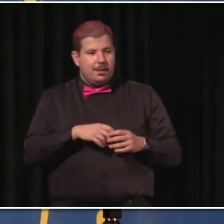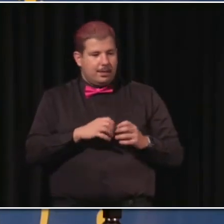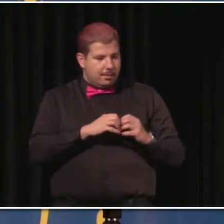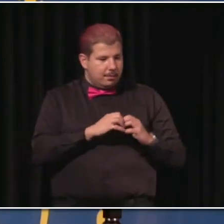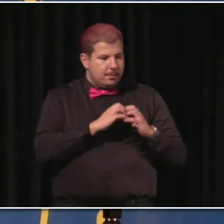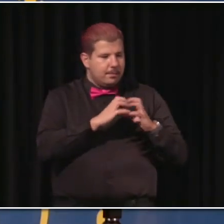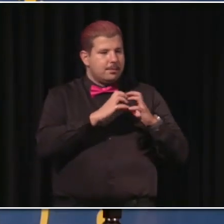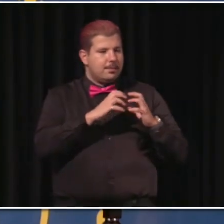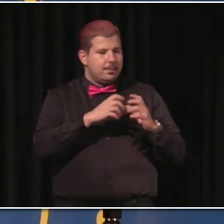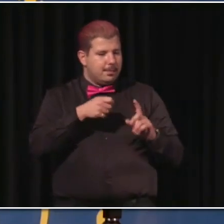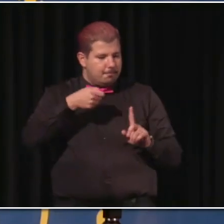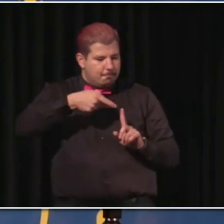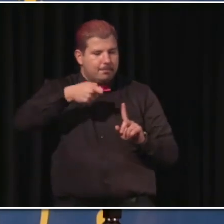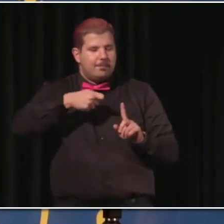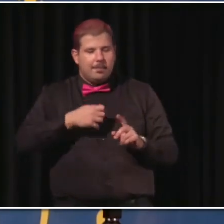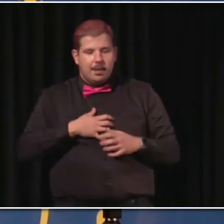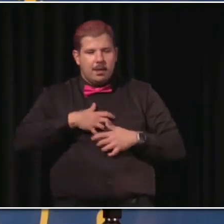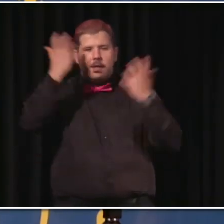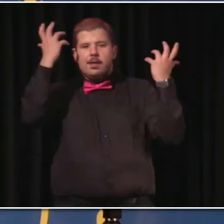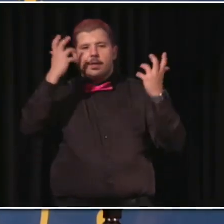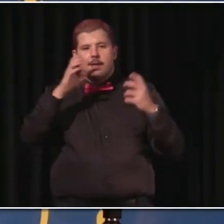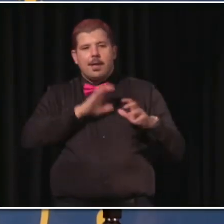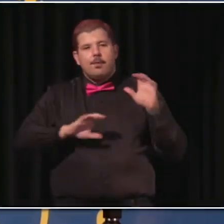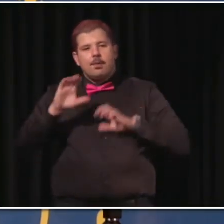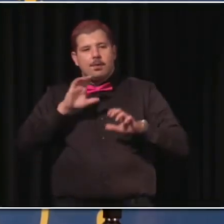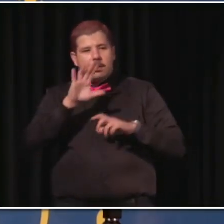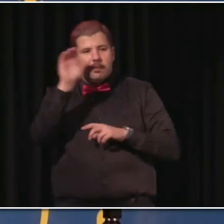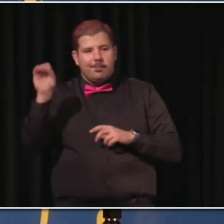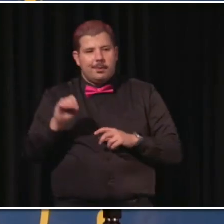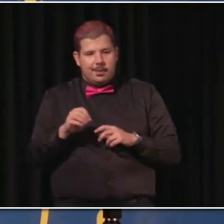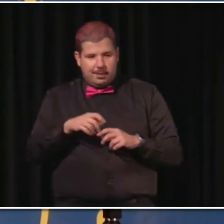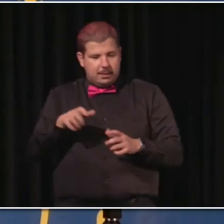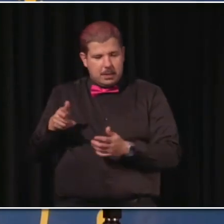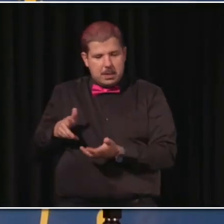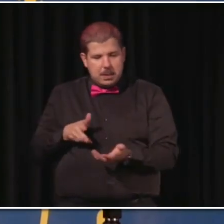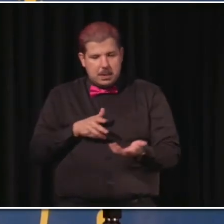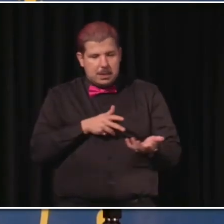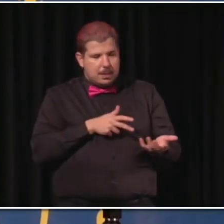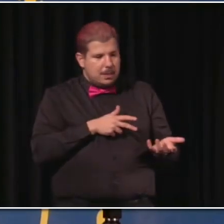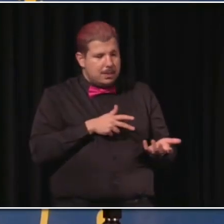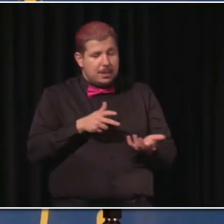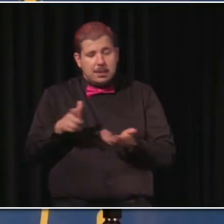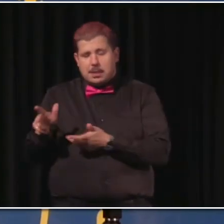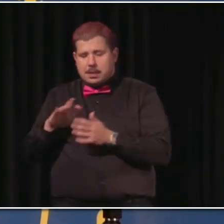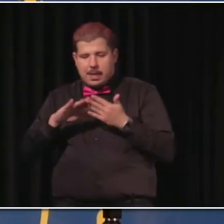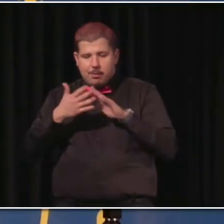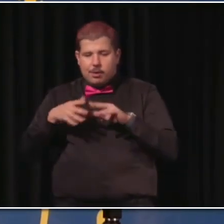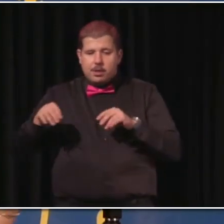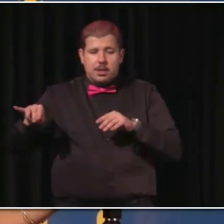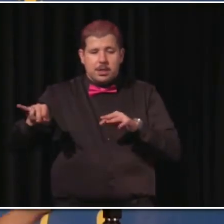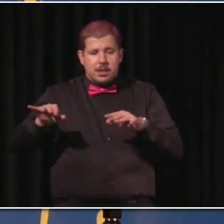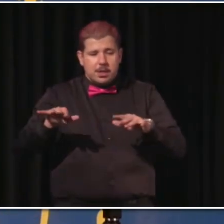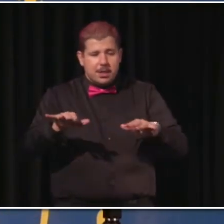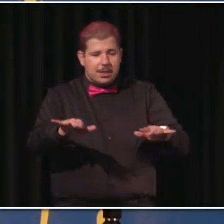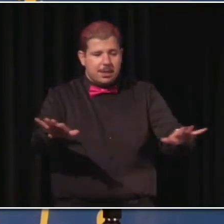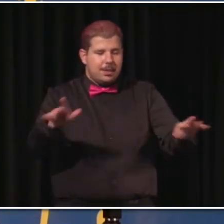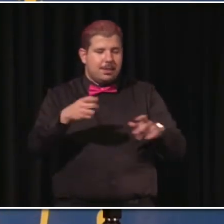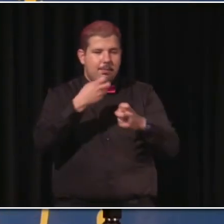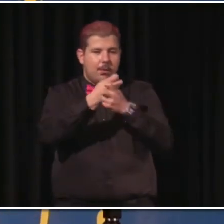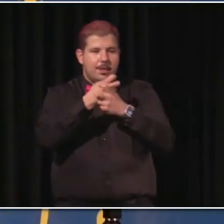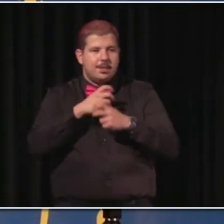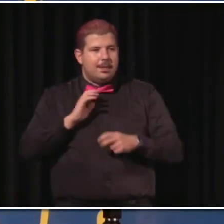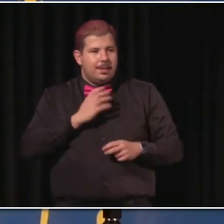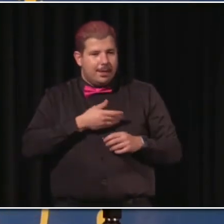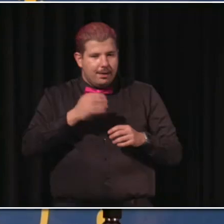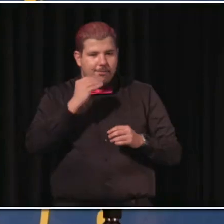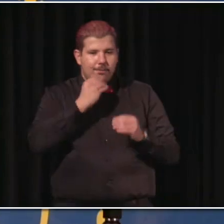by outrage over chemical companies spraying pesticides on our neighborhoods, poisoning our